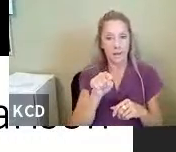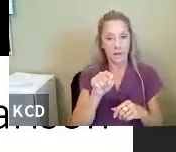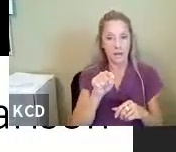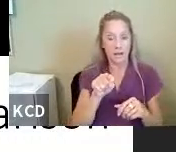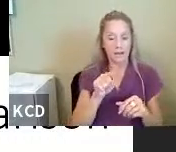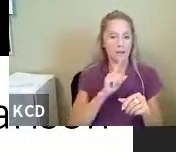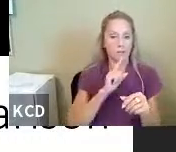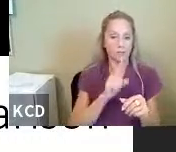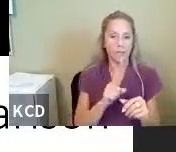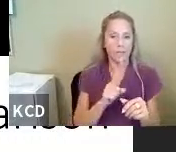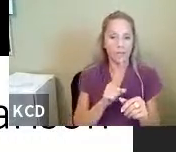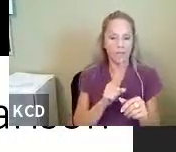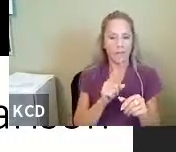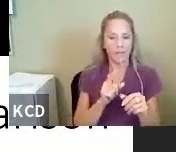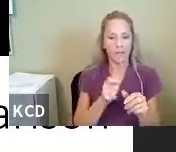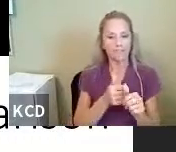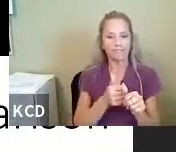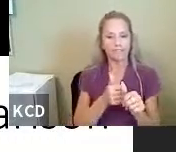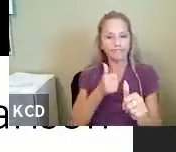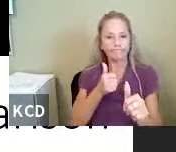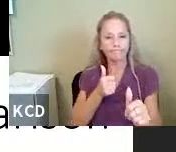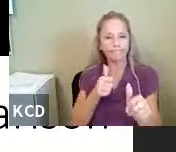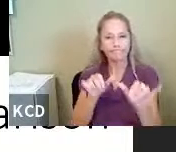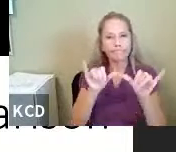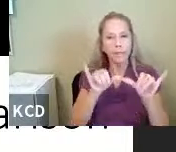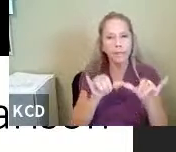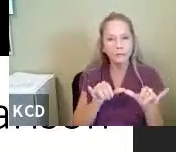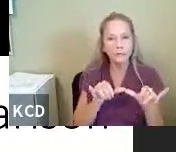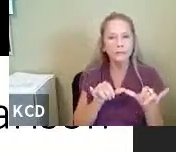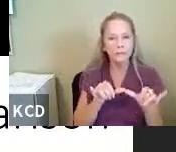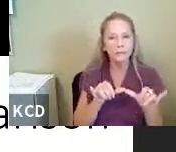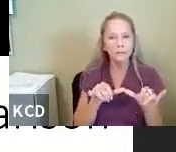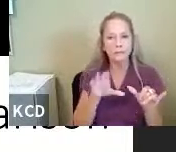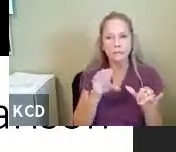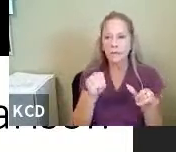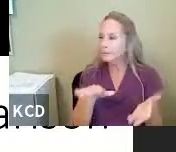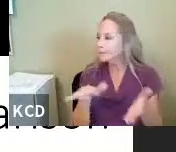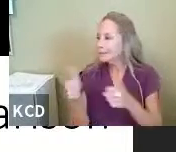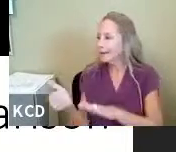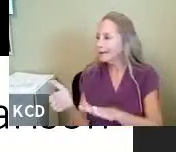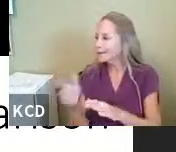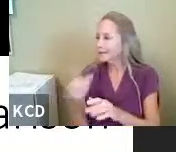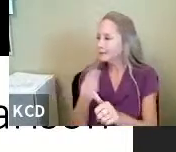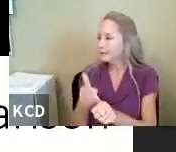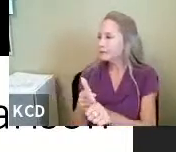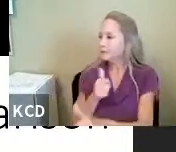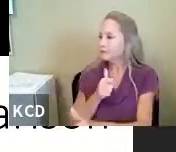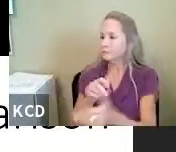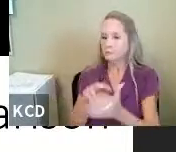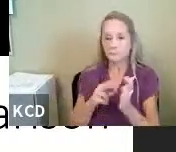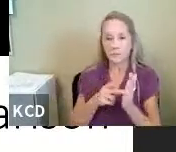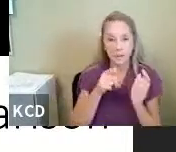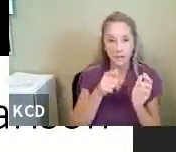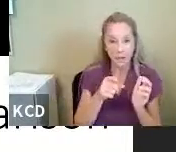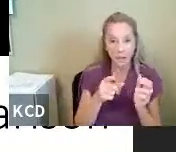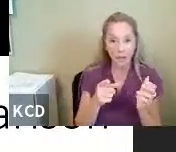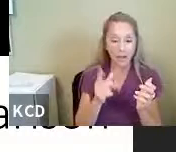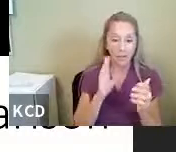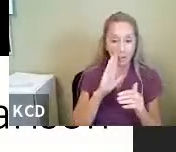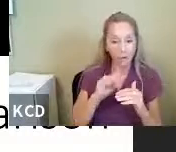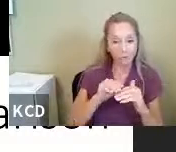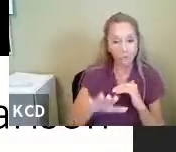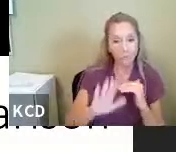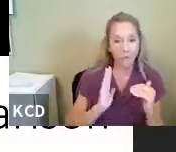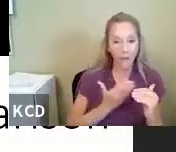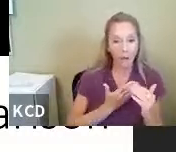are the most lagging metrics. So what we do today may affect hospitalizations, not today, not tomorrow, but 4 weeks